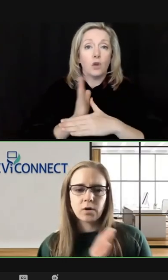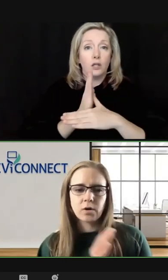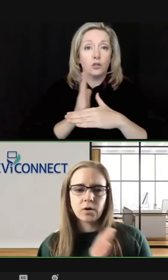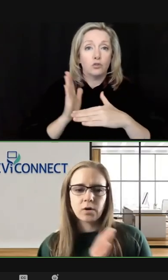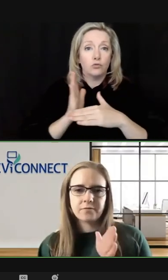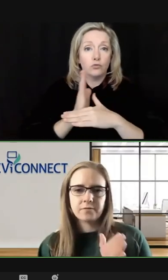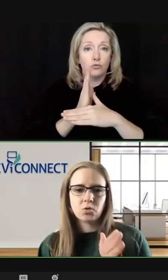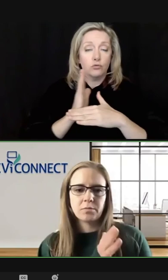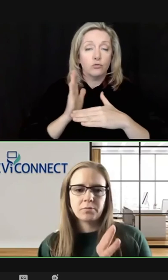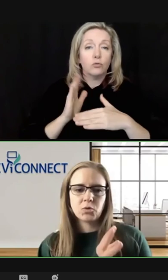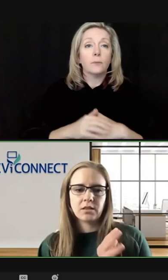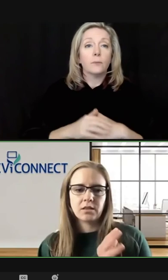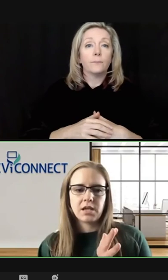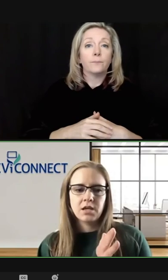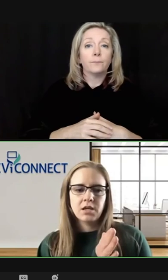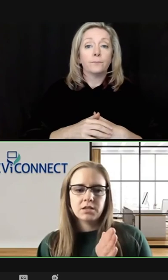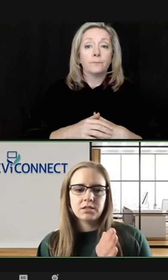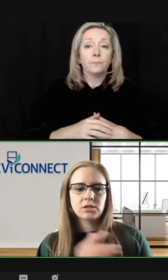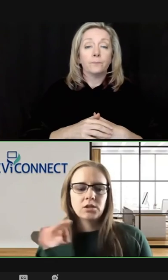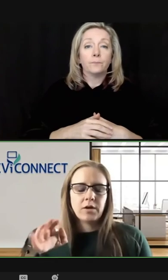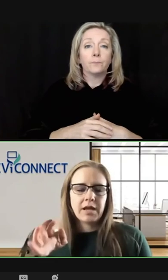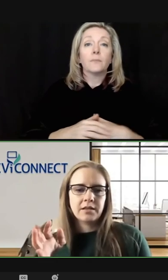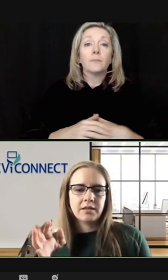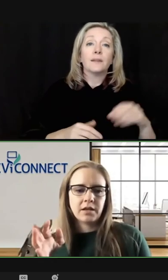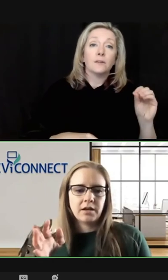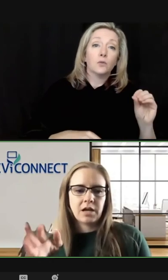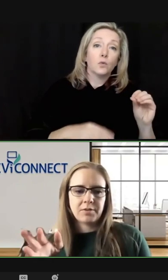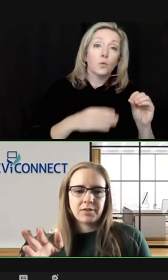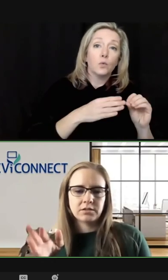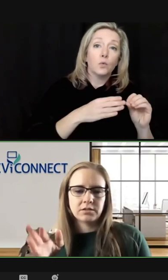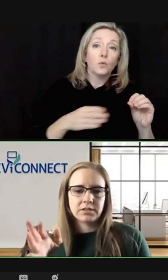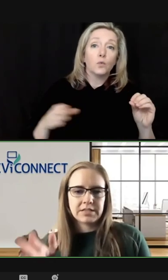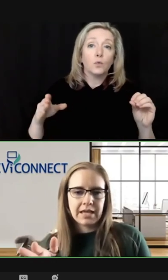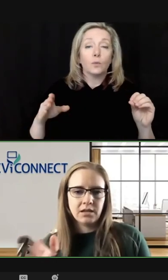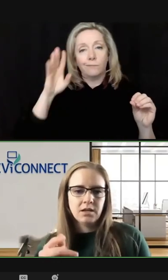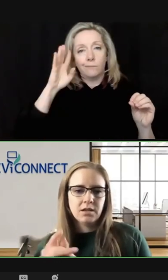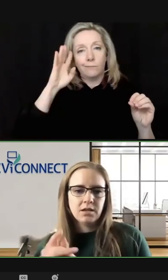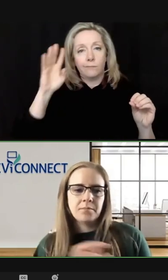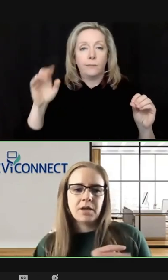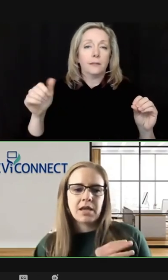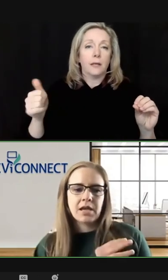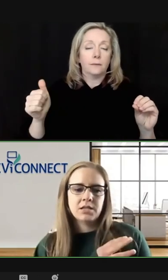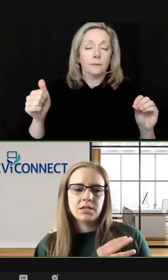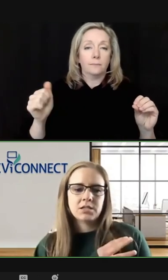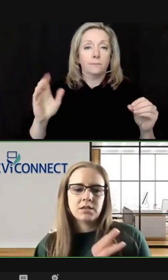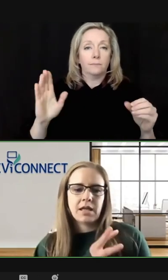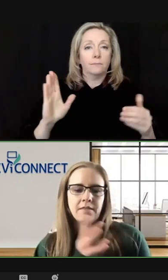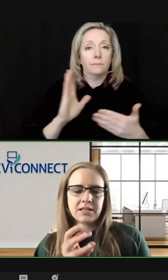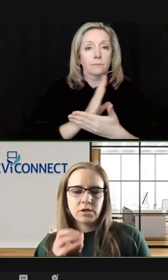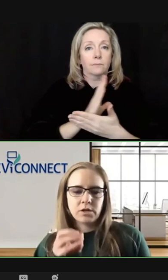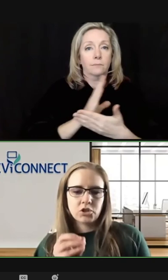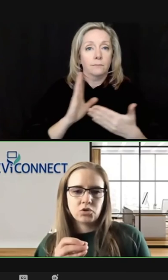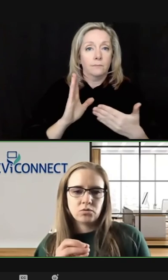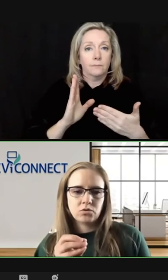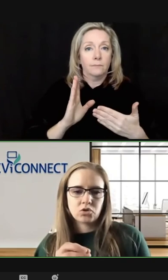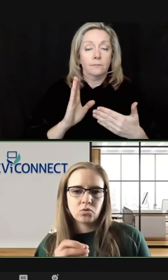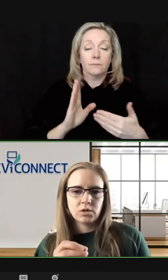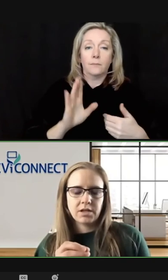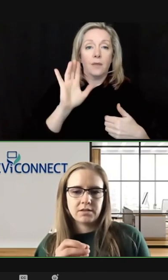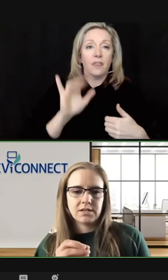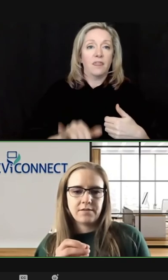get a score that'll score between the 0 and the hypothetical 10. And then that's where